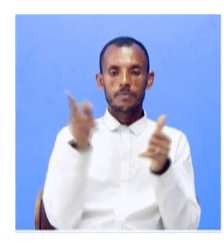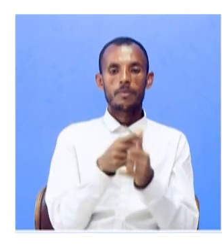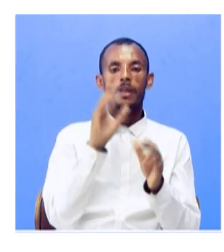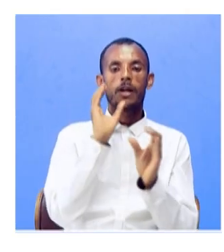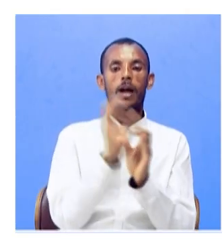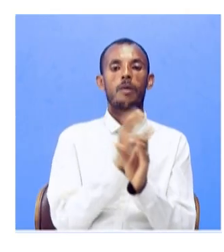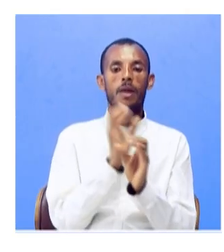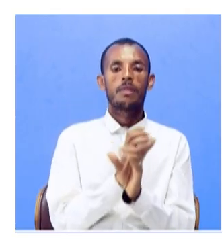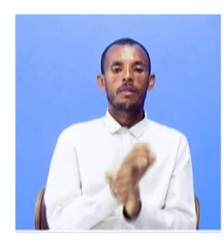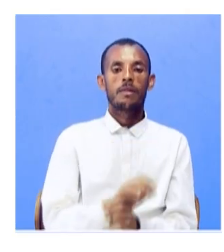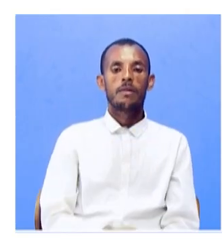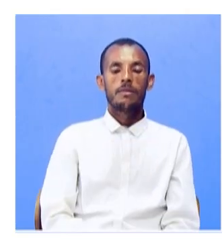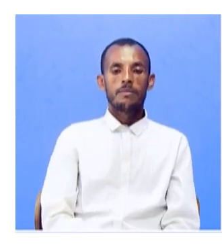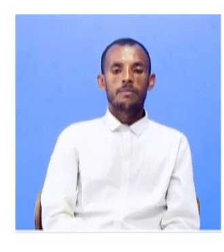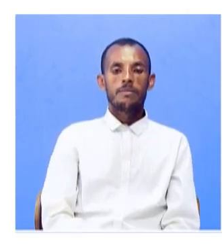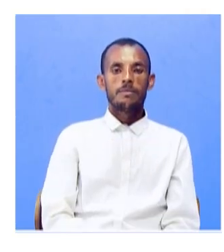Calculate